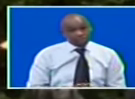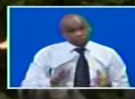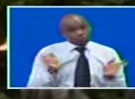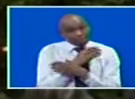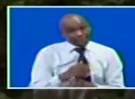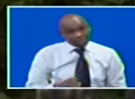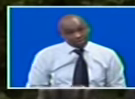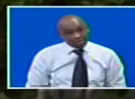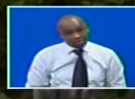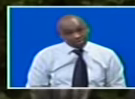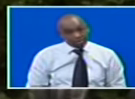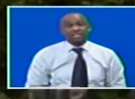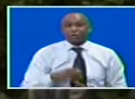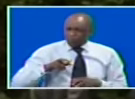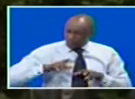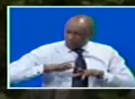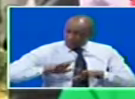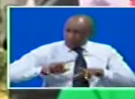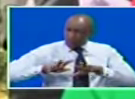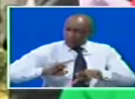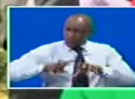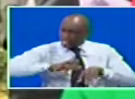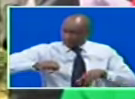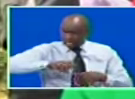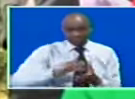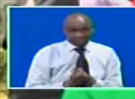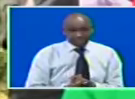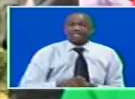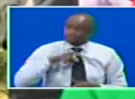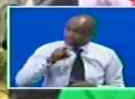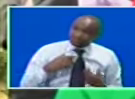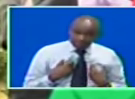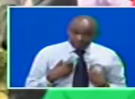stake because the infestation is quite high. One moth is giving rise to